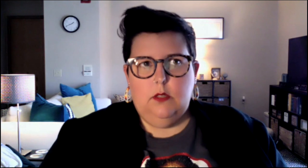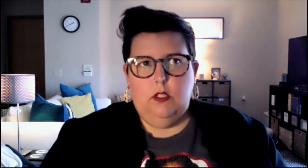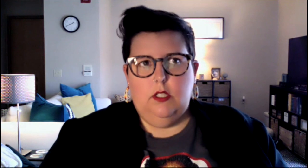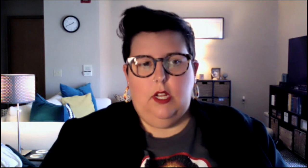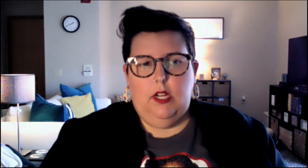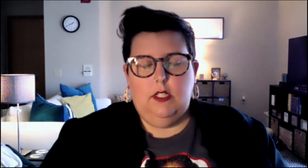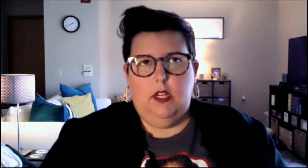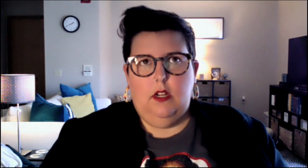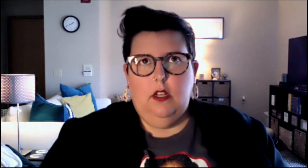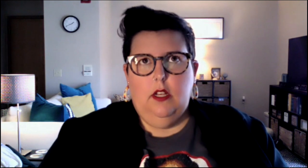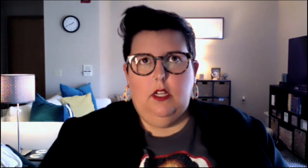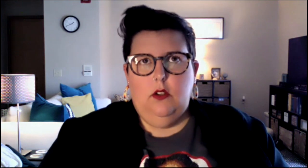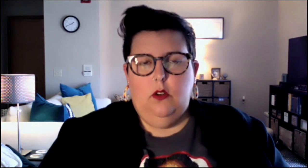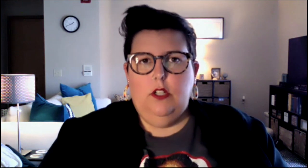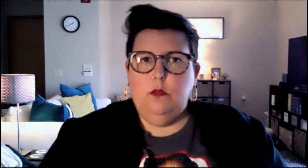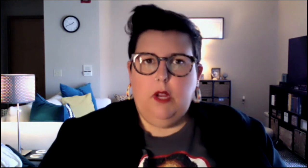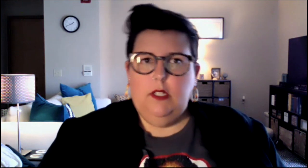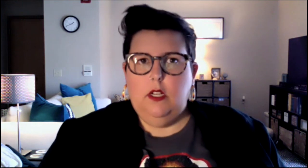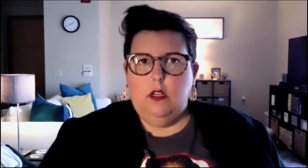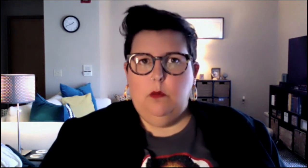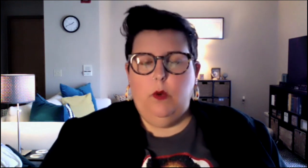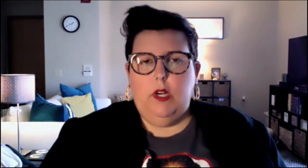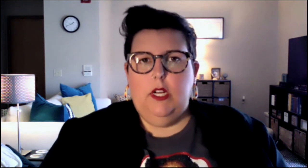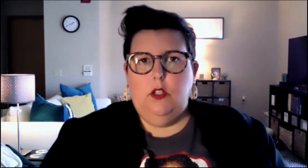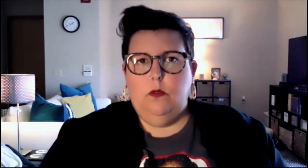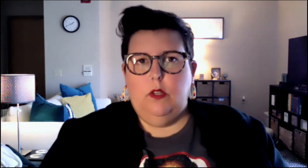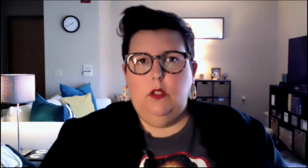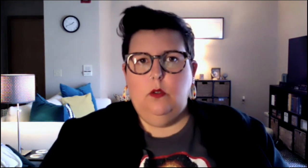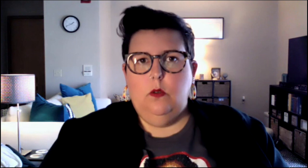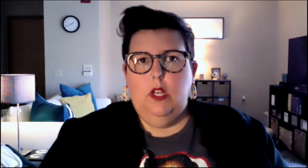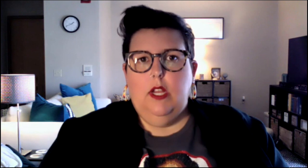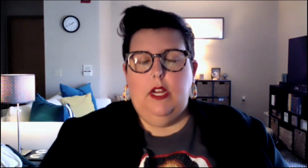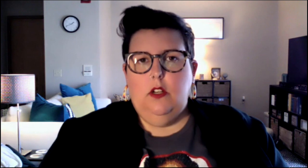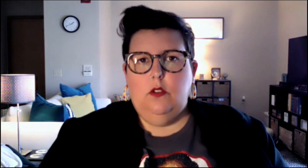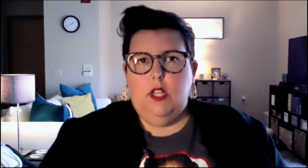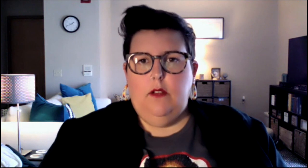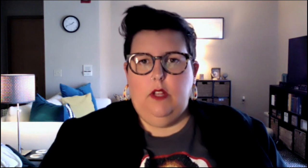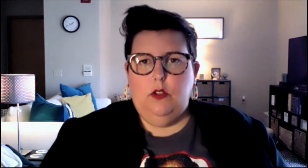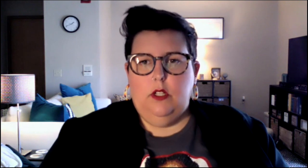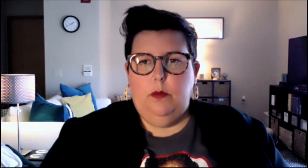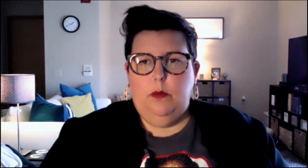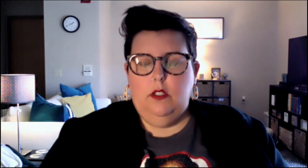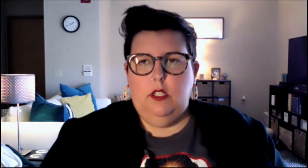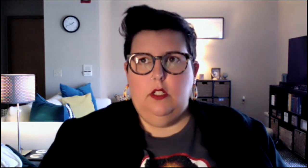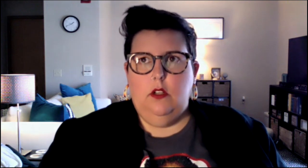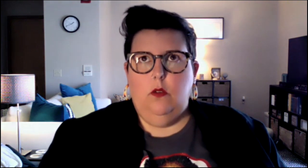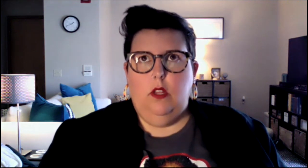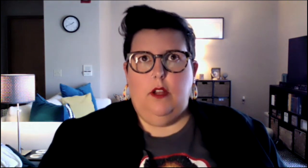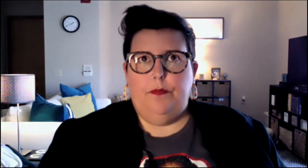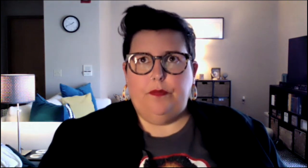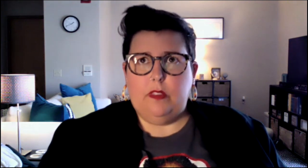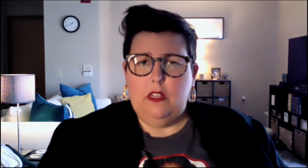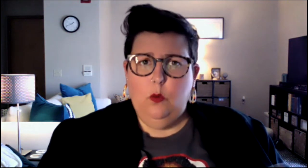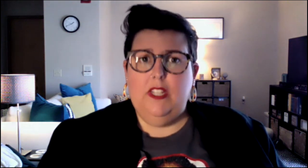my thesis was I said, you know, here's my idea, but what can I do for you? And, you know, just have that transparency to know